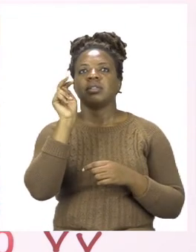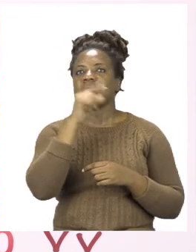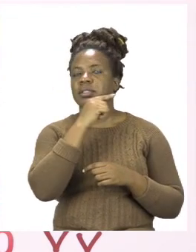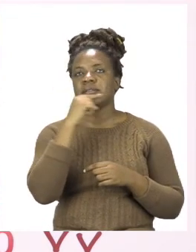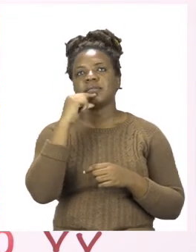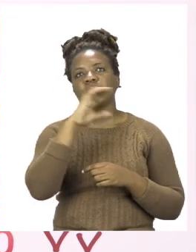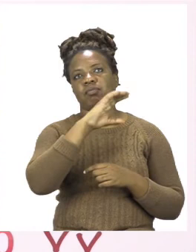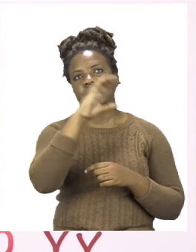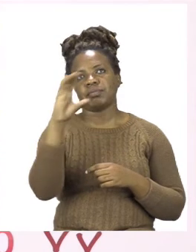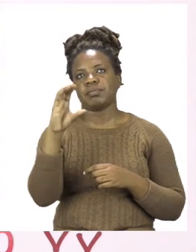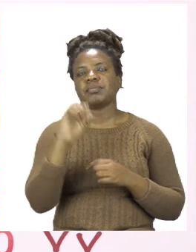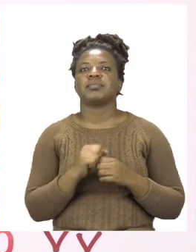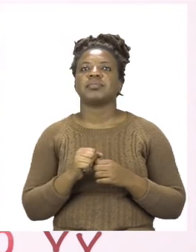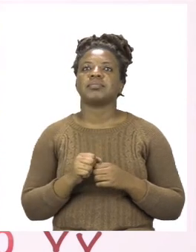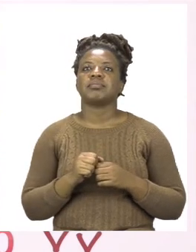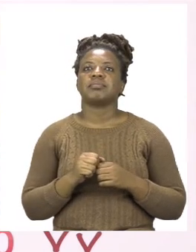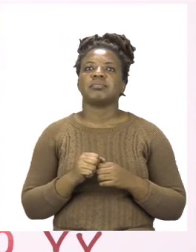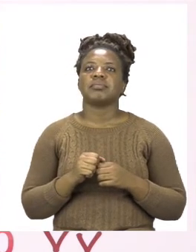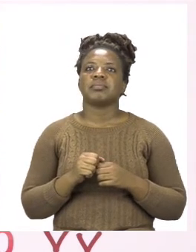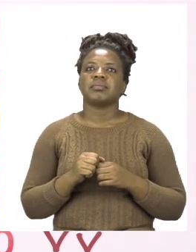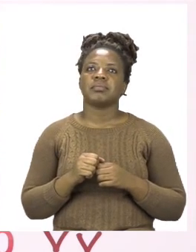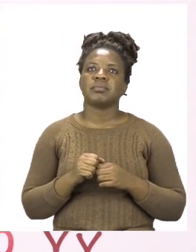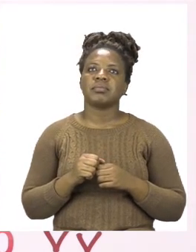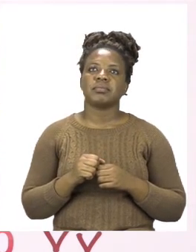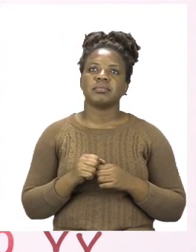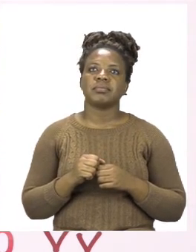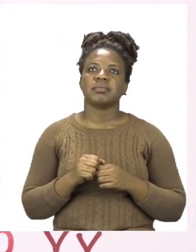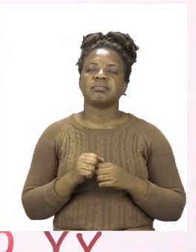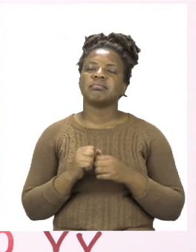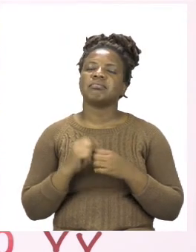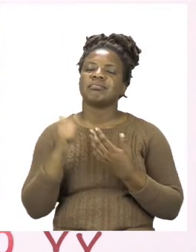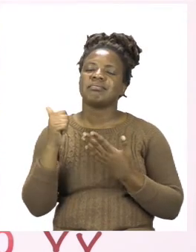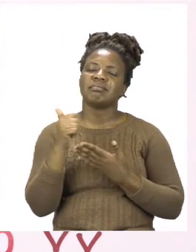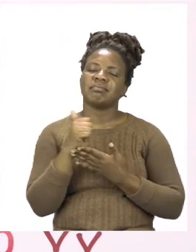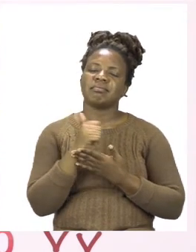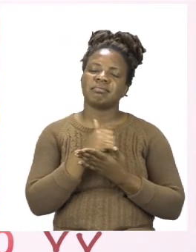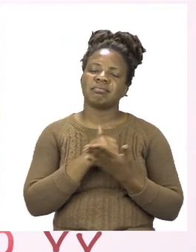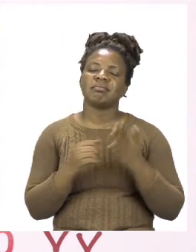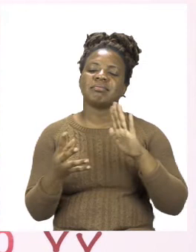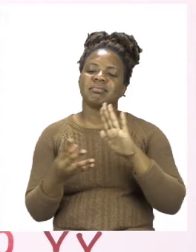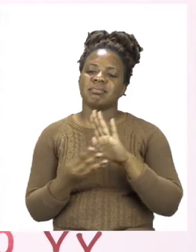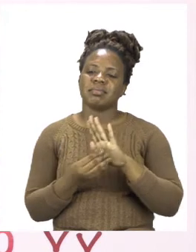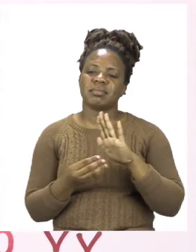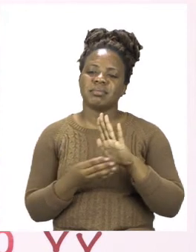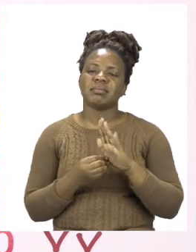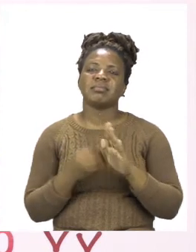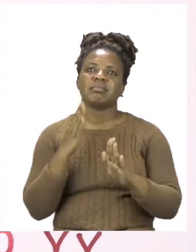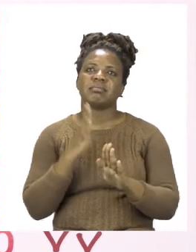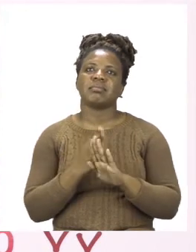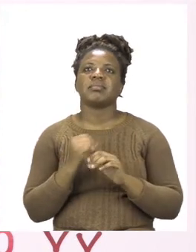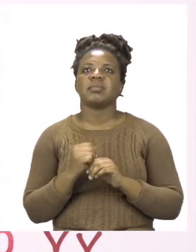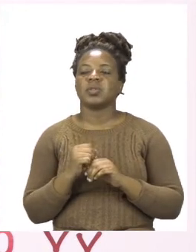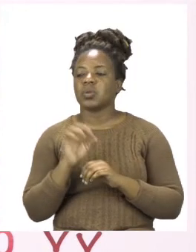I'm almost done with February. Make sure that you write neatly, boys and girls. And when you're done with the word February,